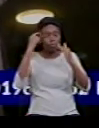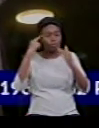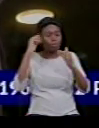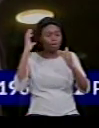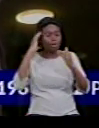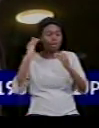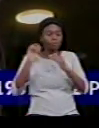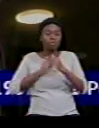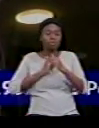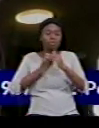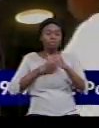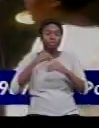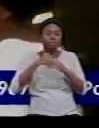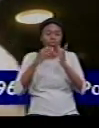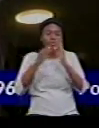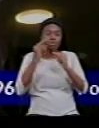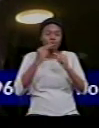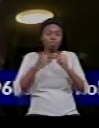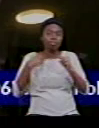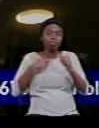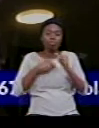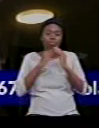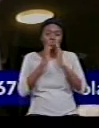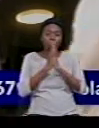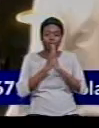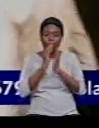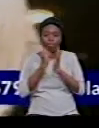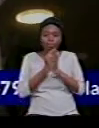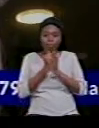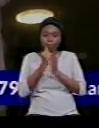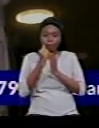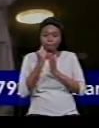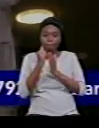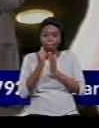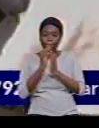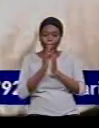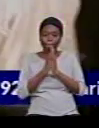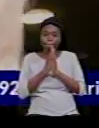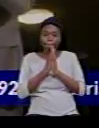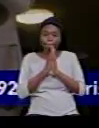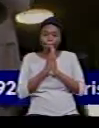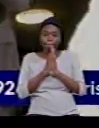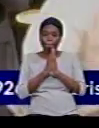us. In Jesus' name we pray.